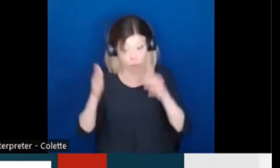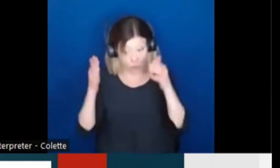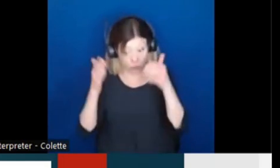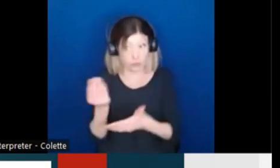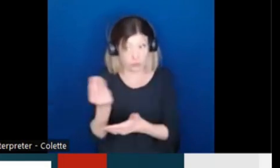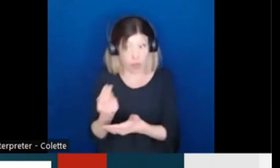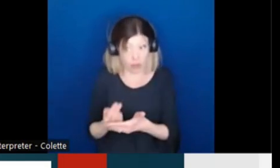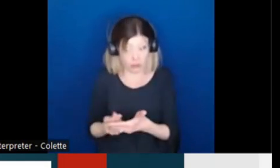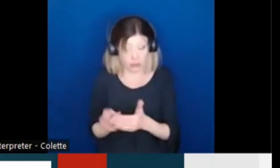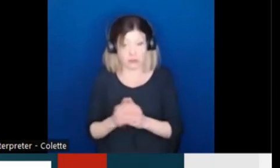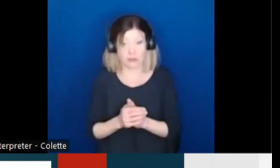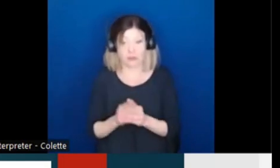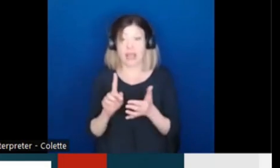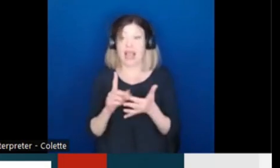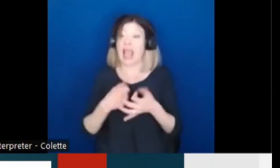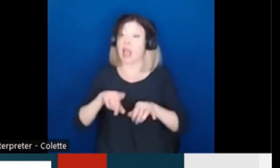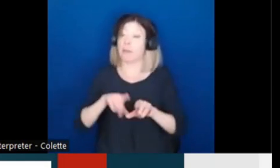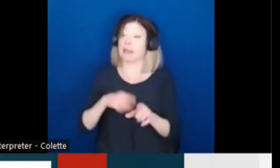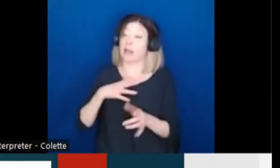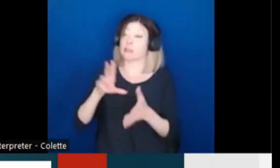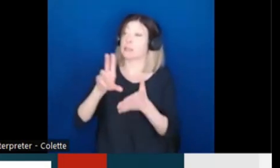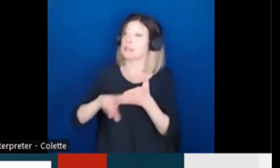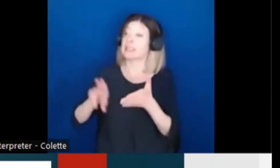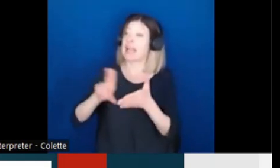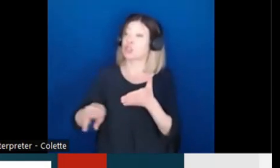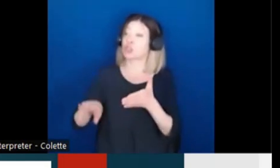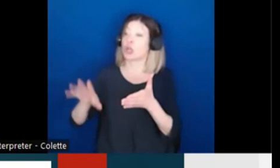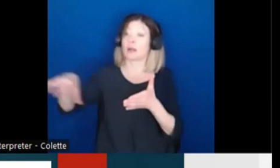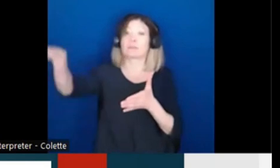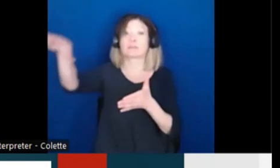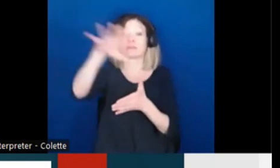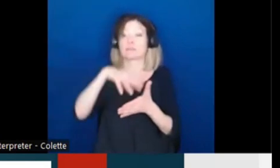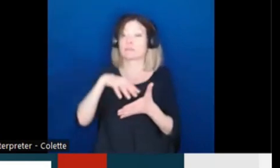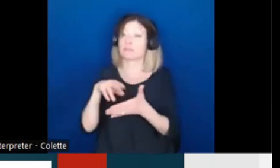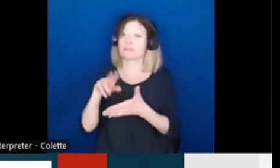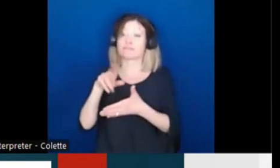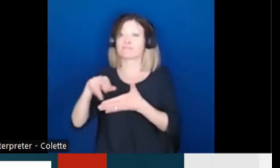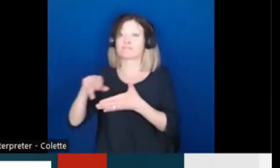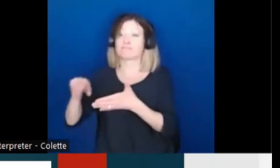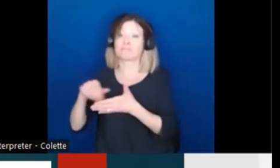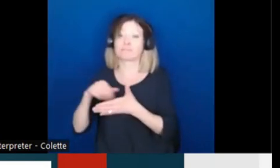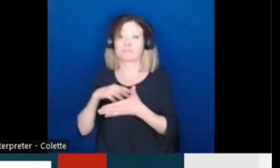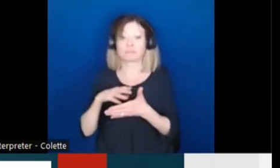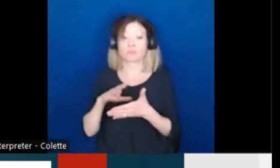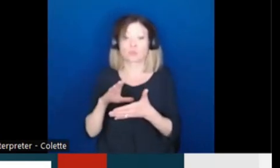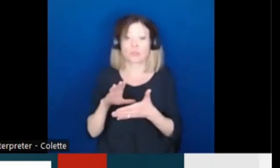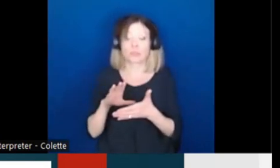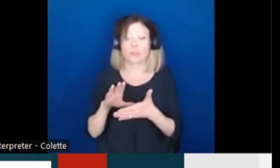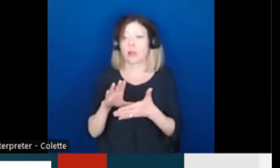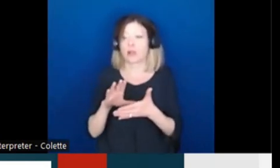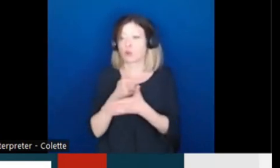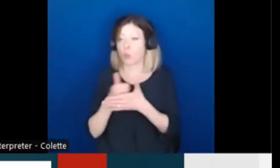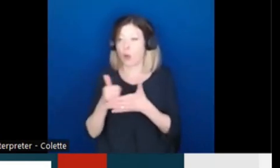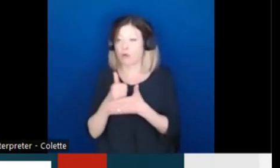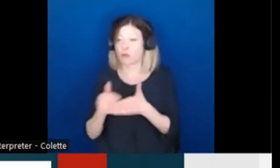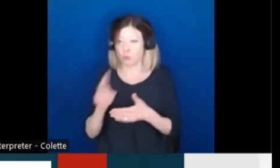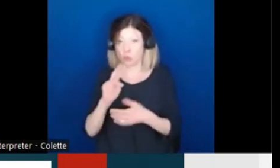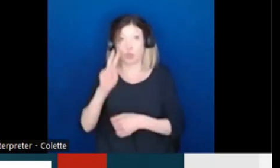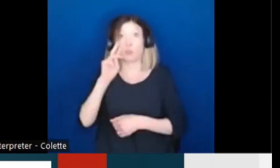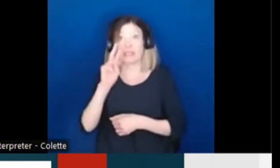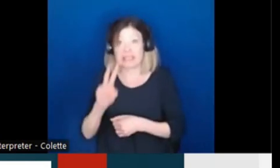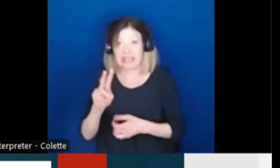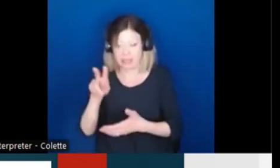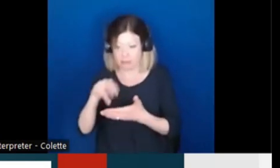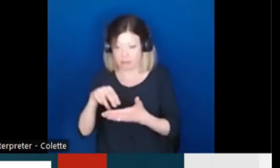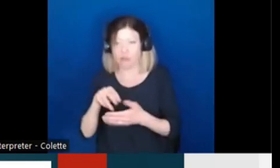Emily liked to paint from nature, not literally nature always, in other words, from what she could see rather than copying. Girls